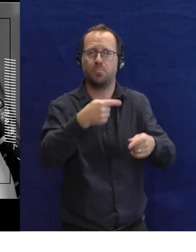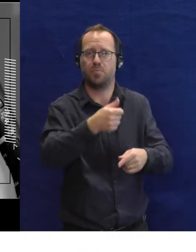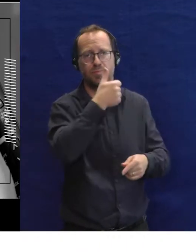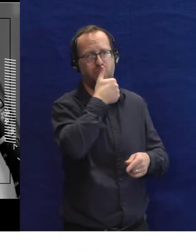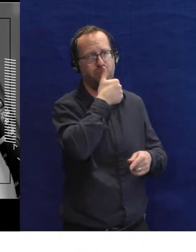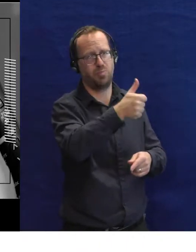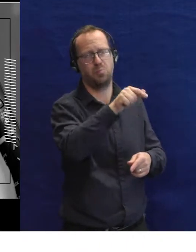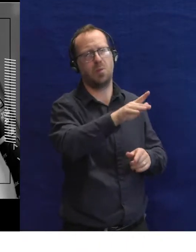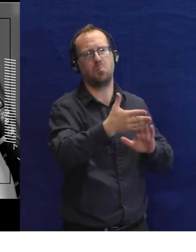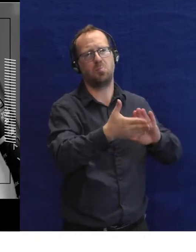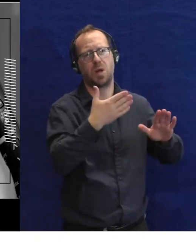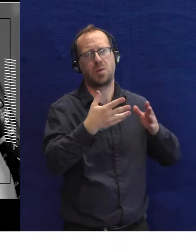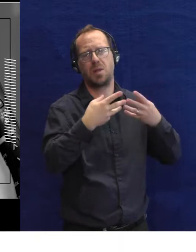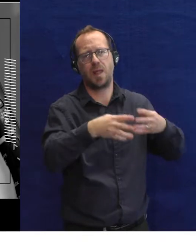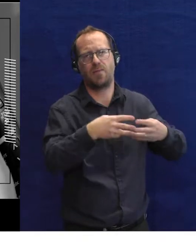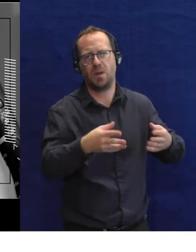So we have this